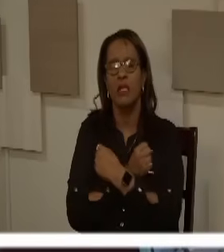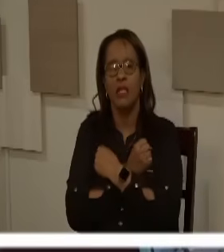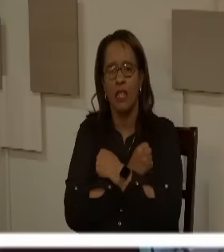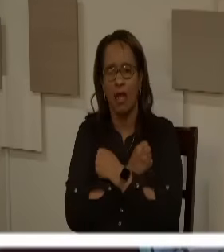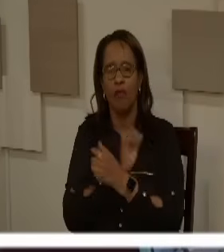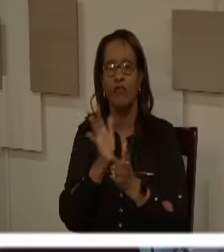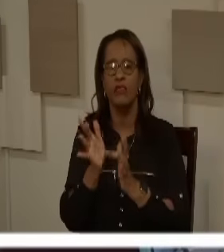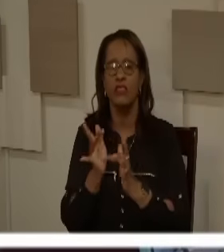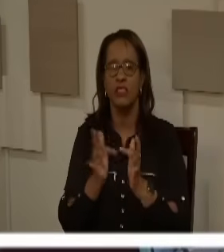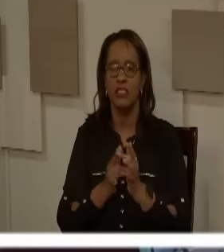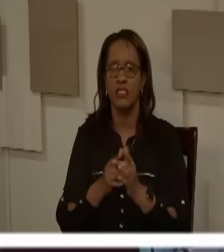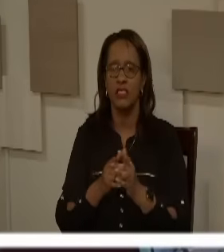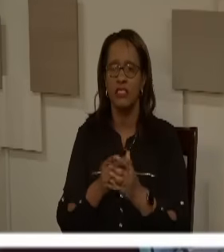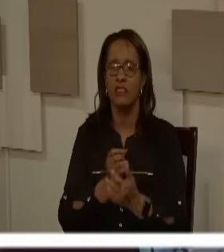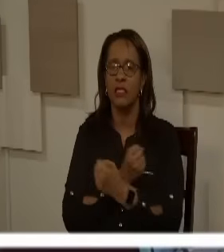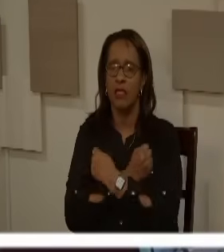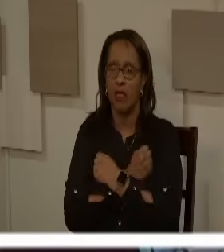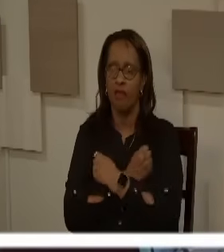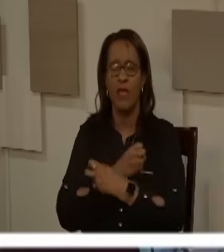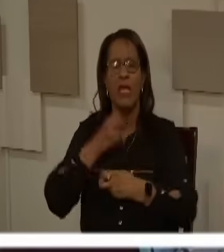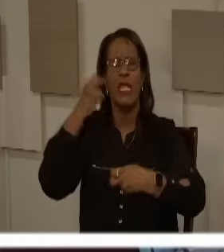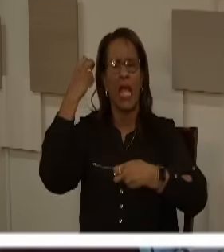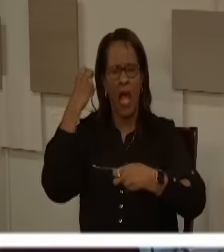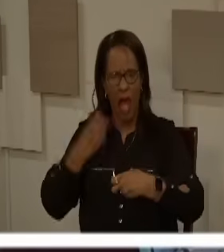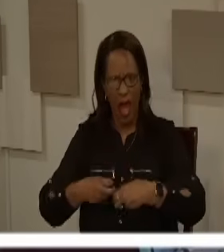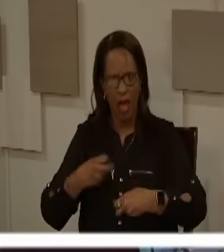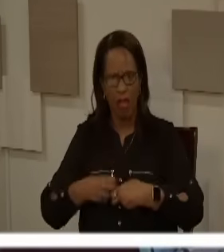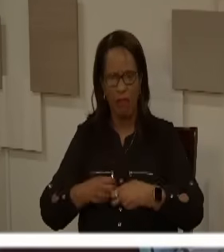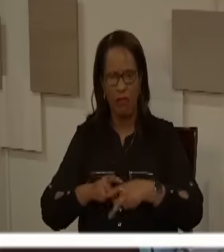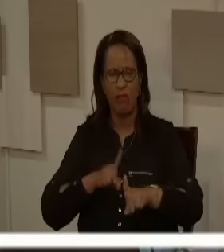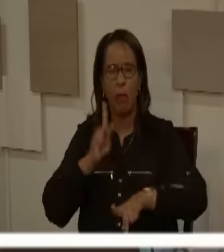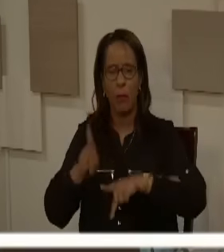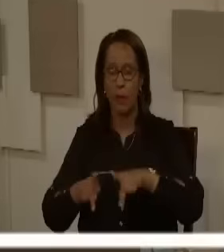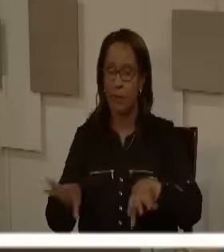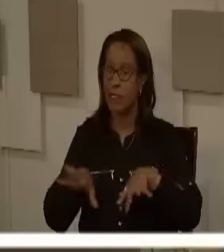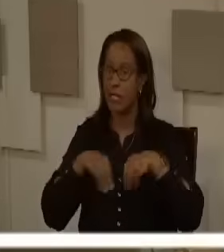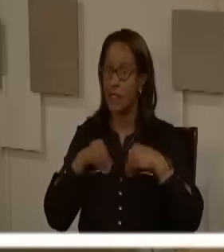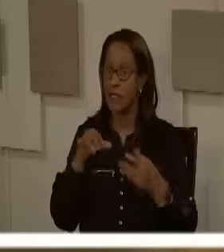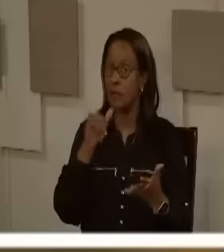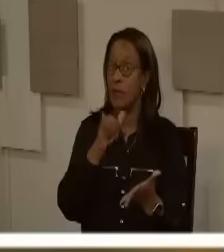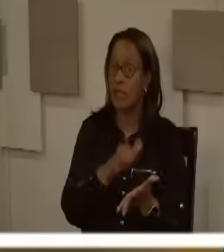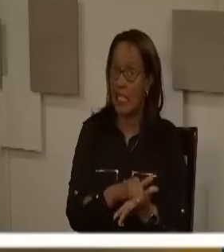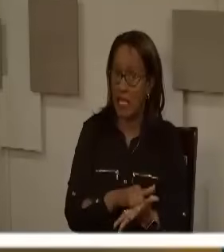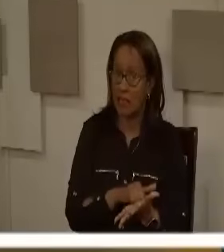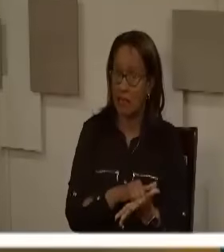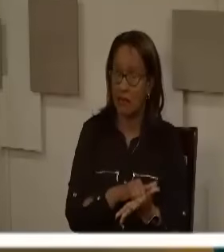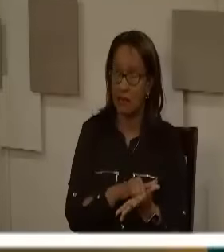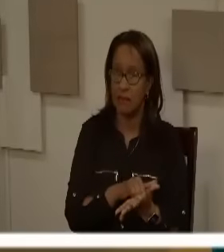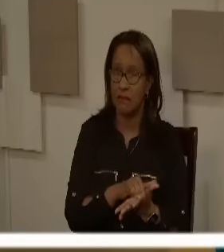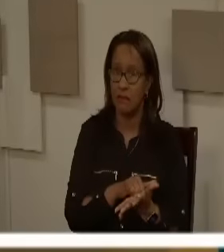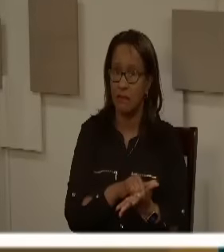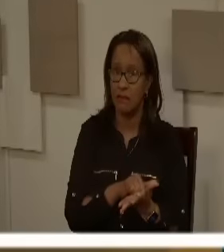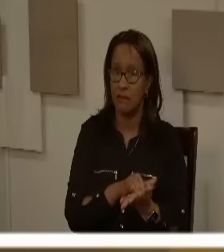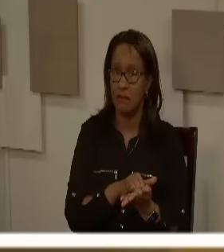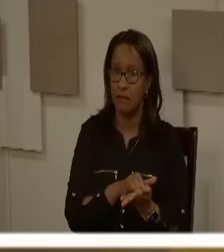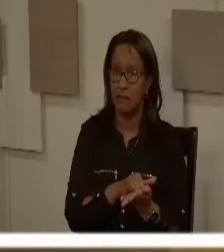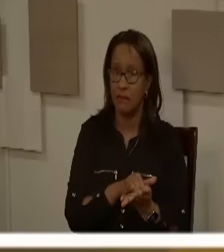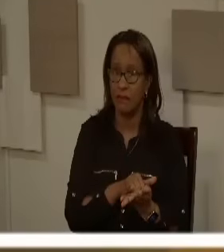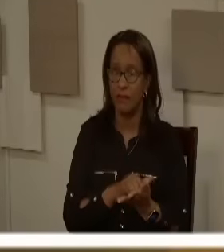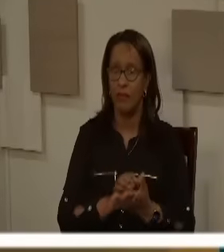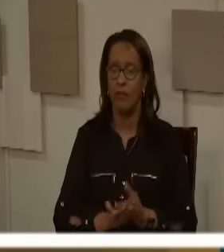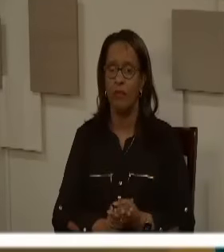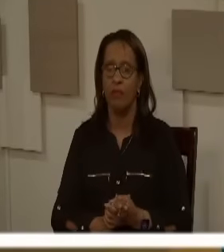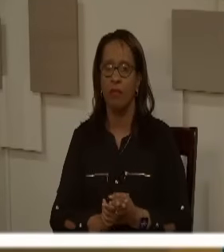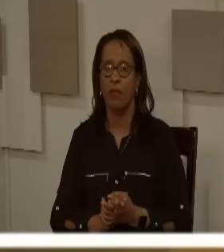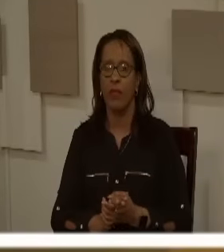But this one, now, a first century Jew, I want you to remember what a